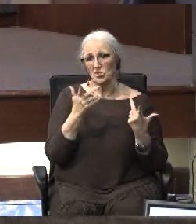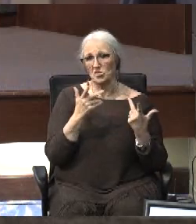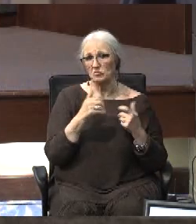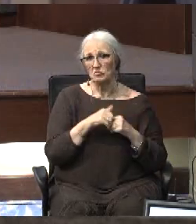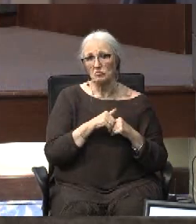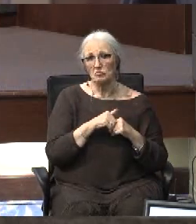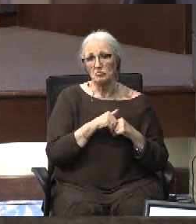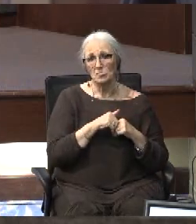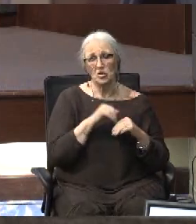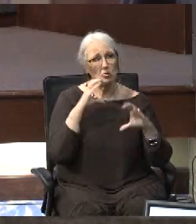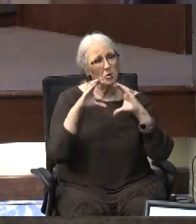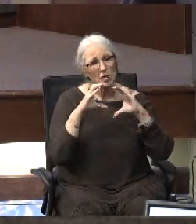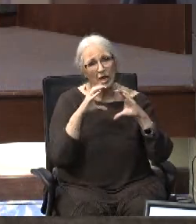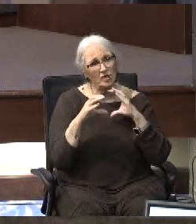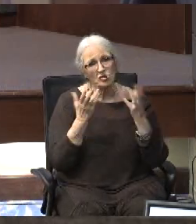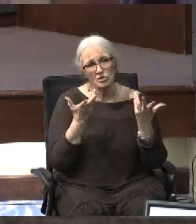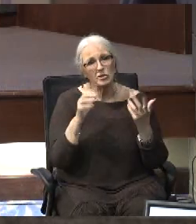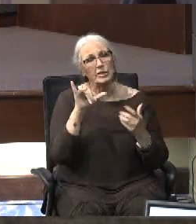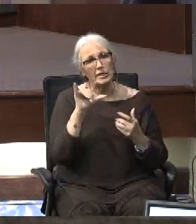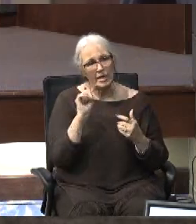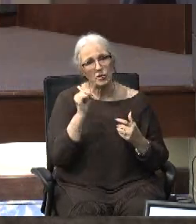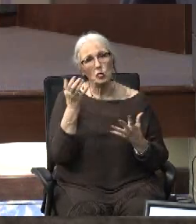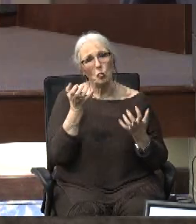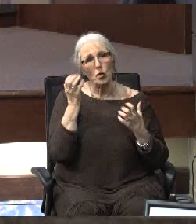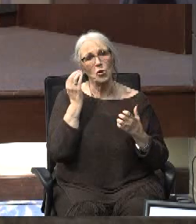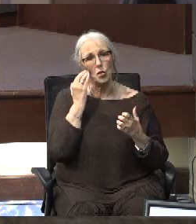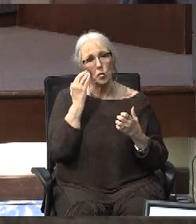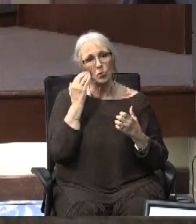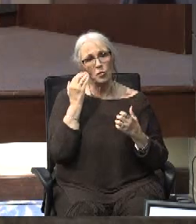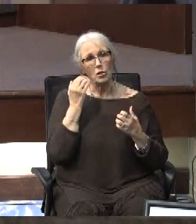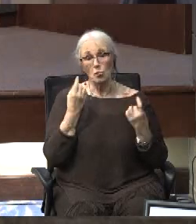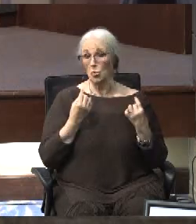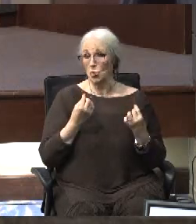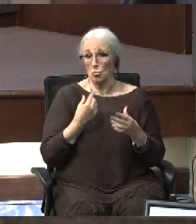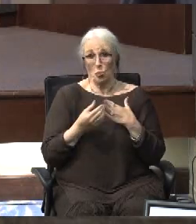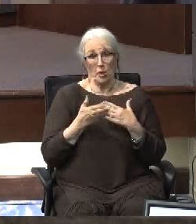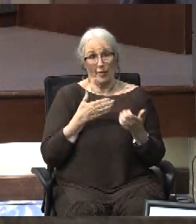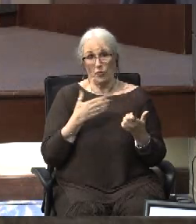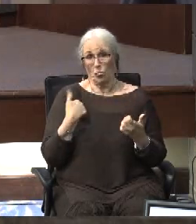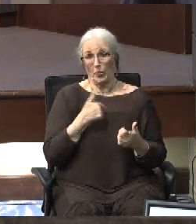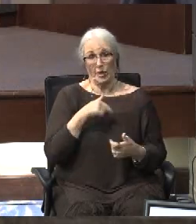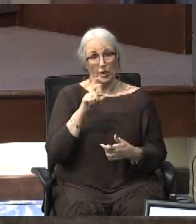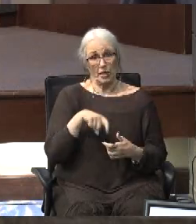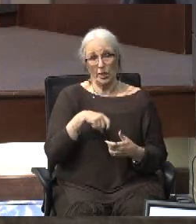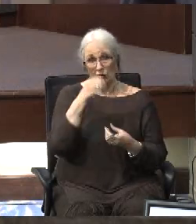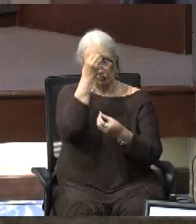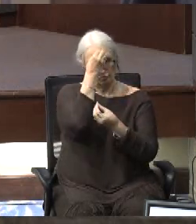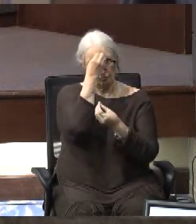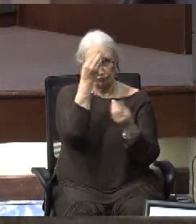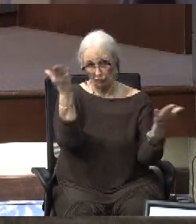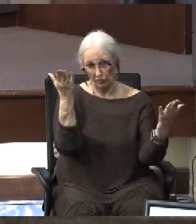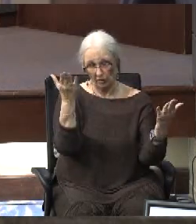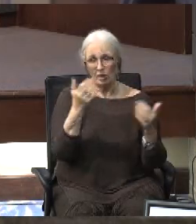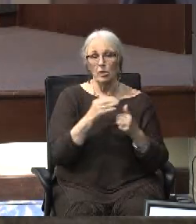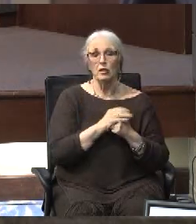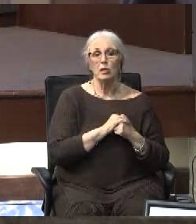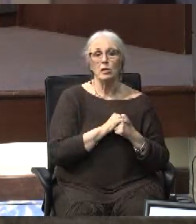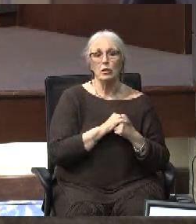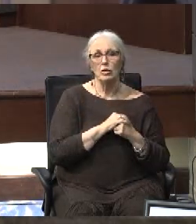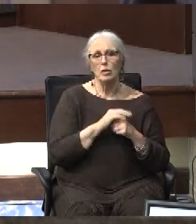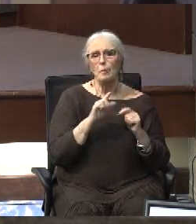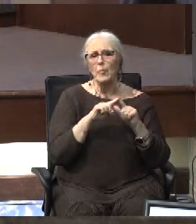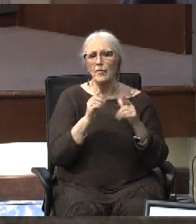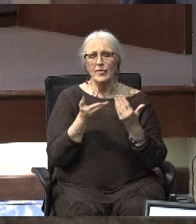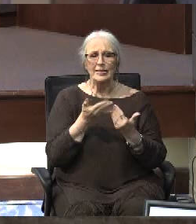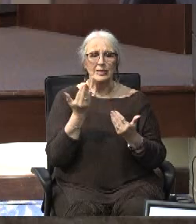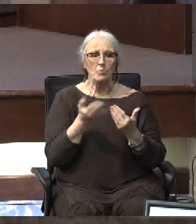preliminary communications is something. Yes, we want to know about this, and we'll do whatever we need to do to get that message out. But if there was a simple